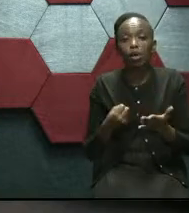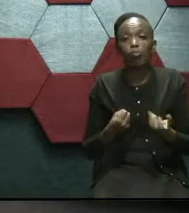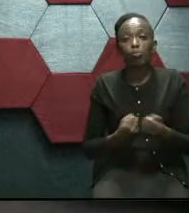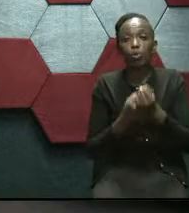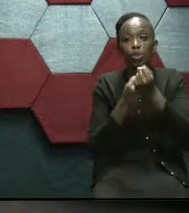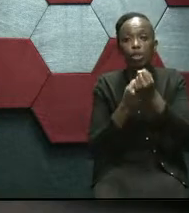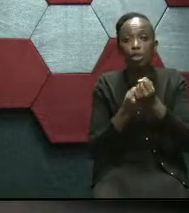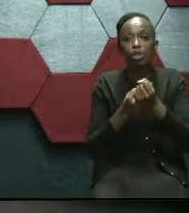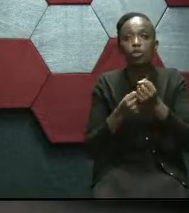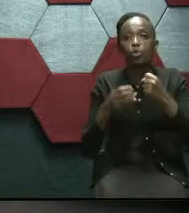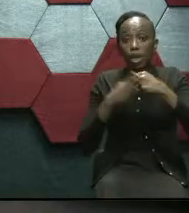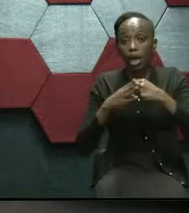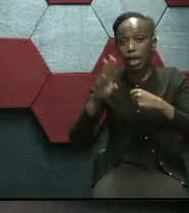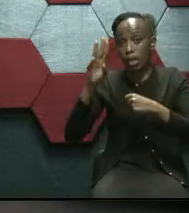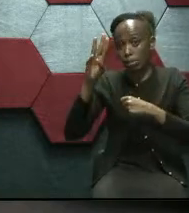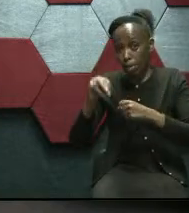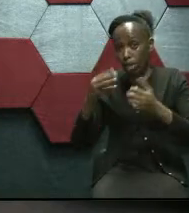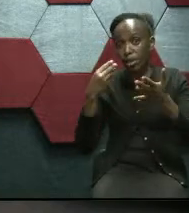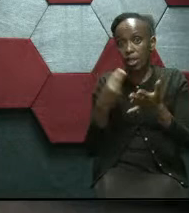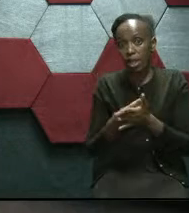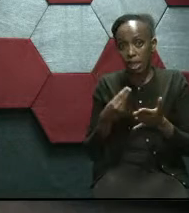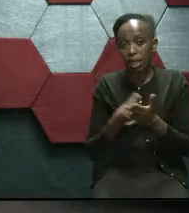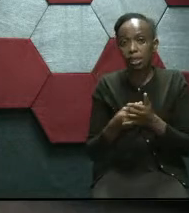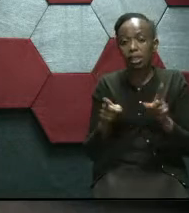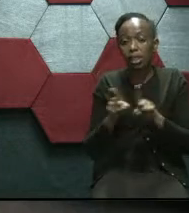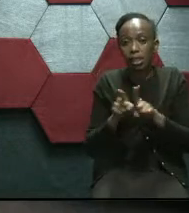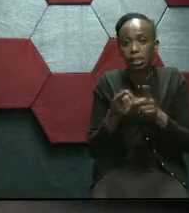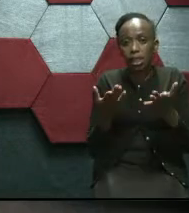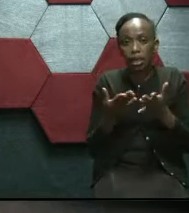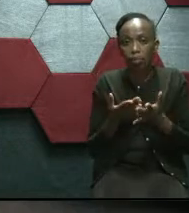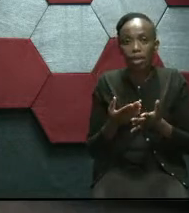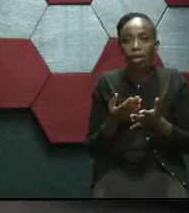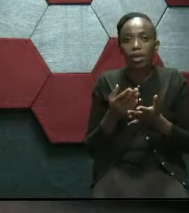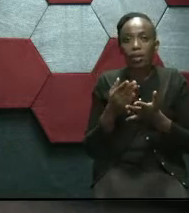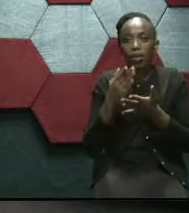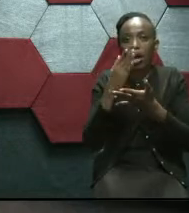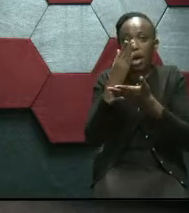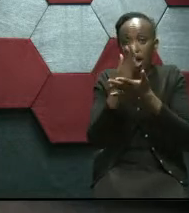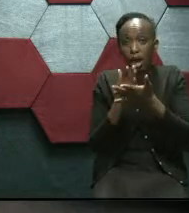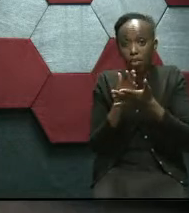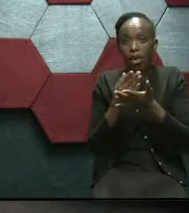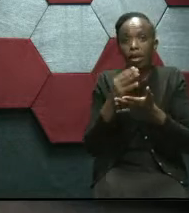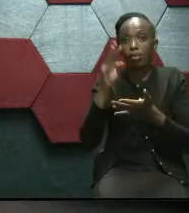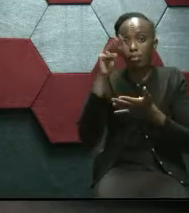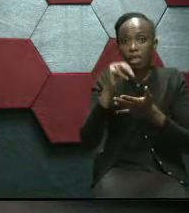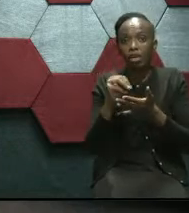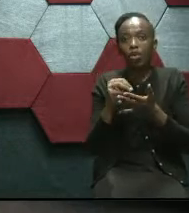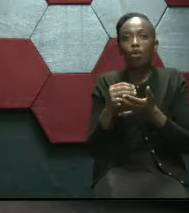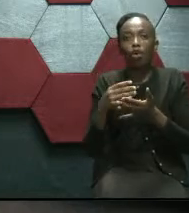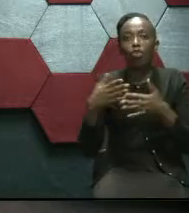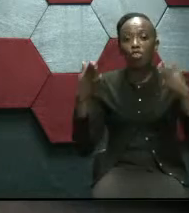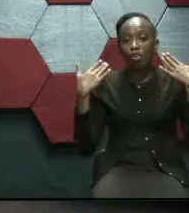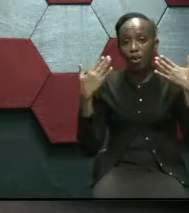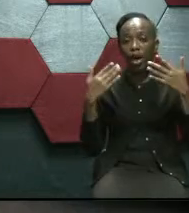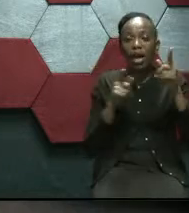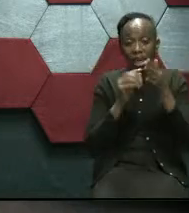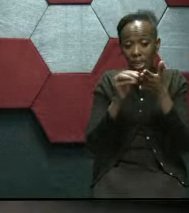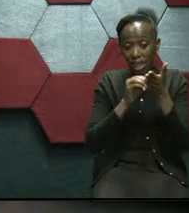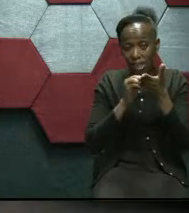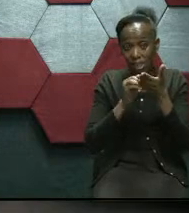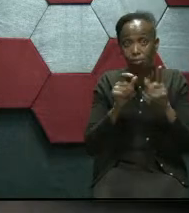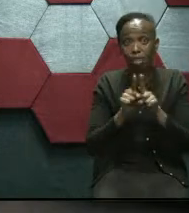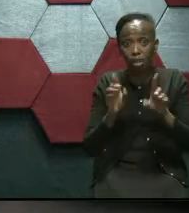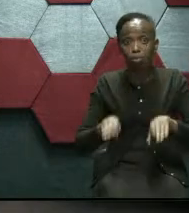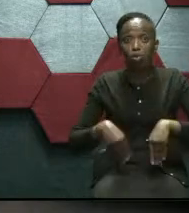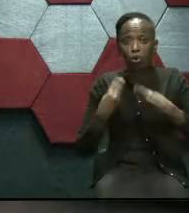Kenya shillings 9 million in cash and Kenya shillings $750,000 worth of airtime. We'll also award